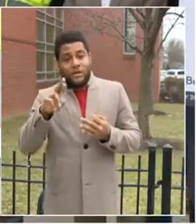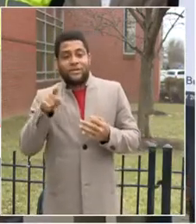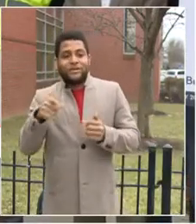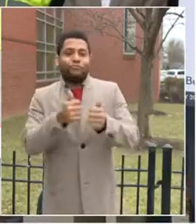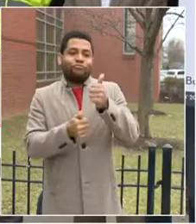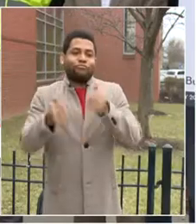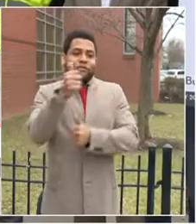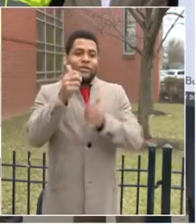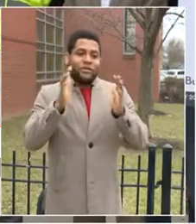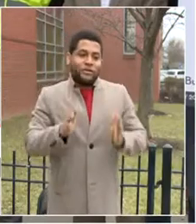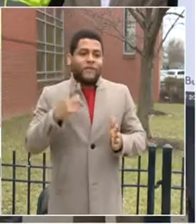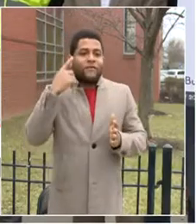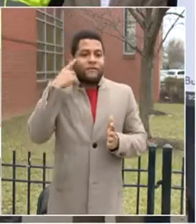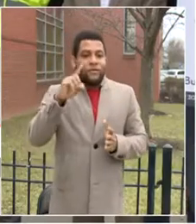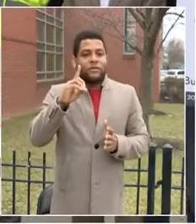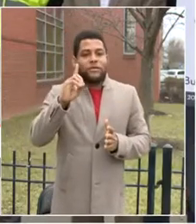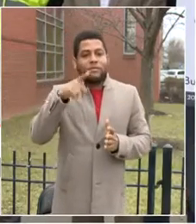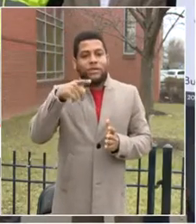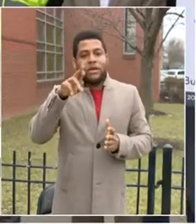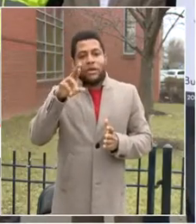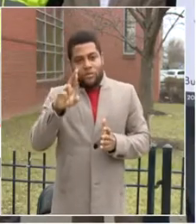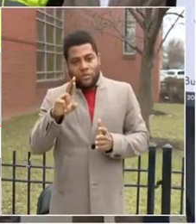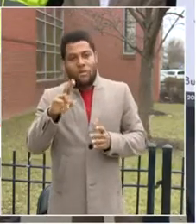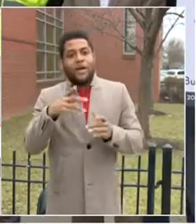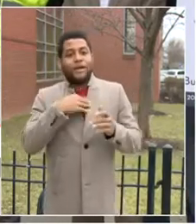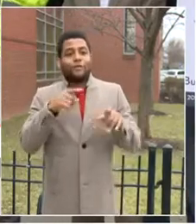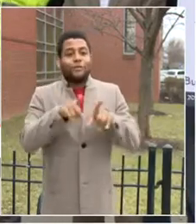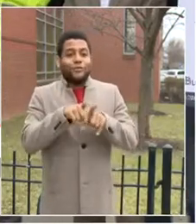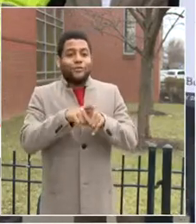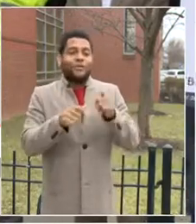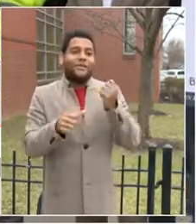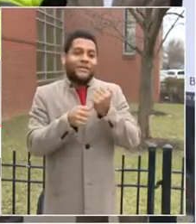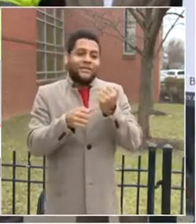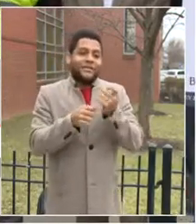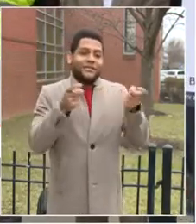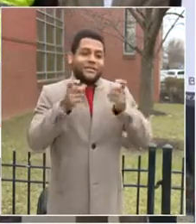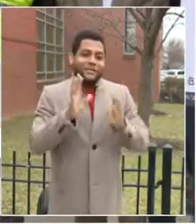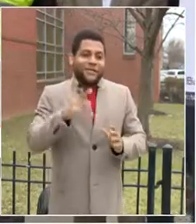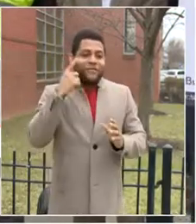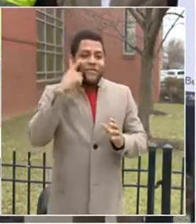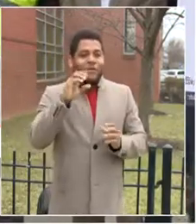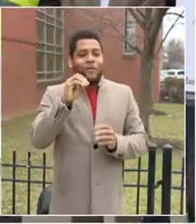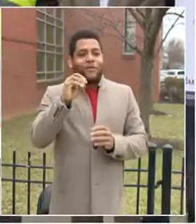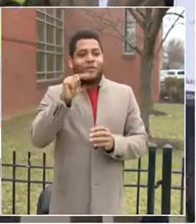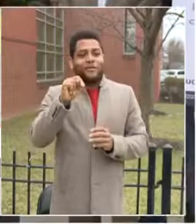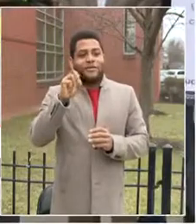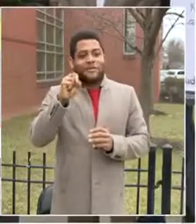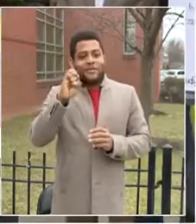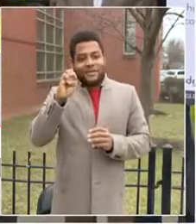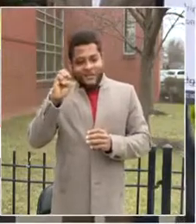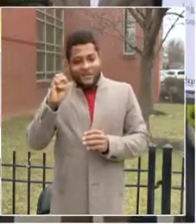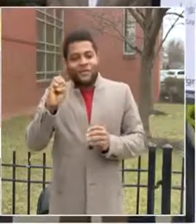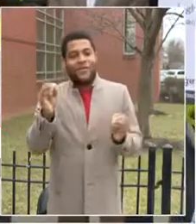Interim Director of the ONES Office. Raise your hand, they want to know who you are, right?